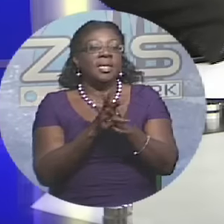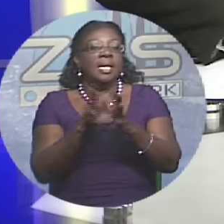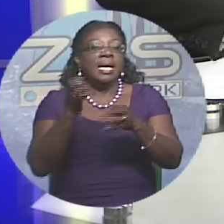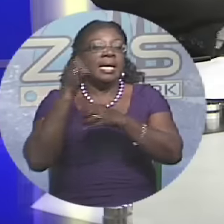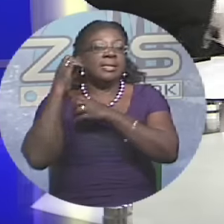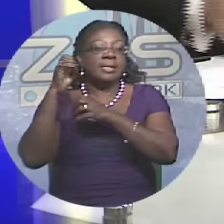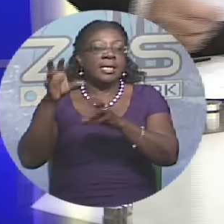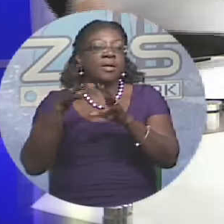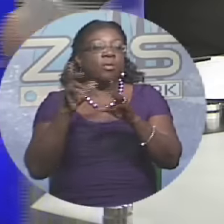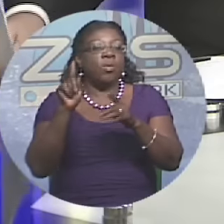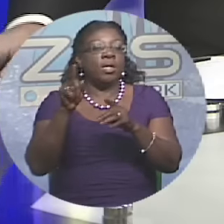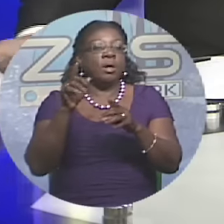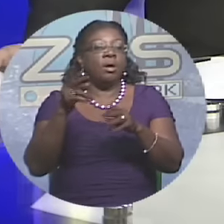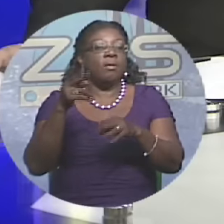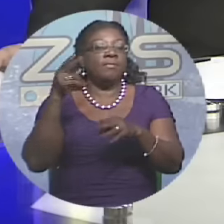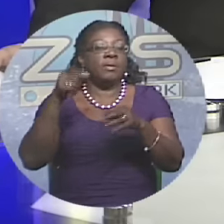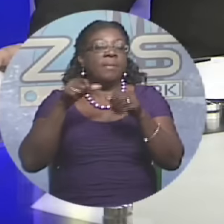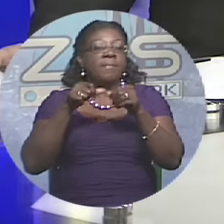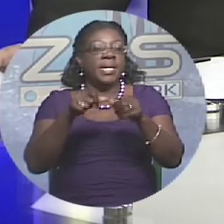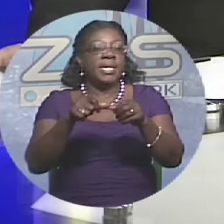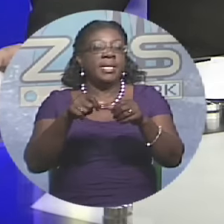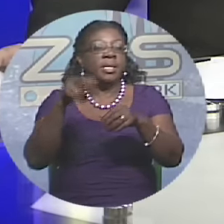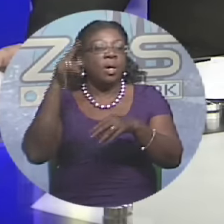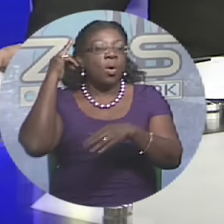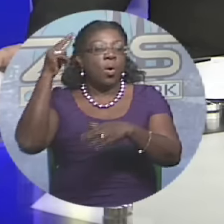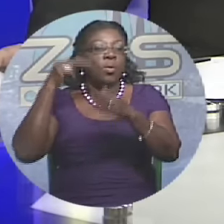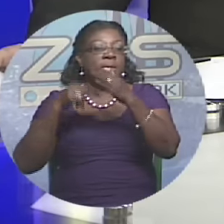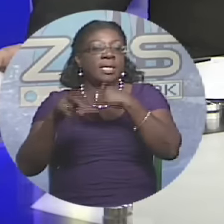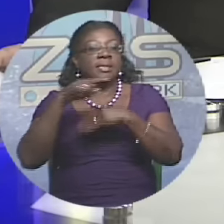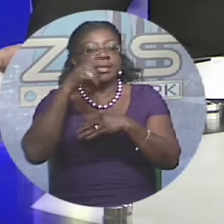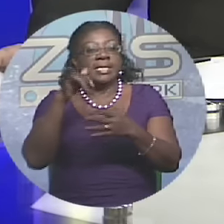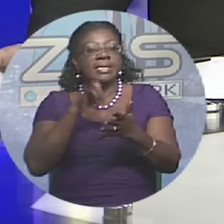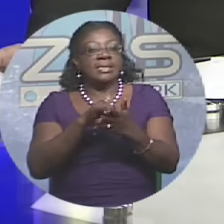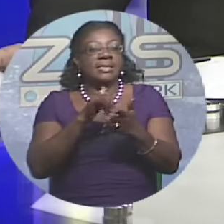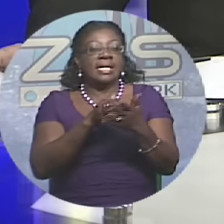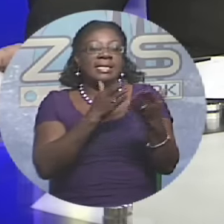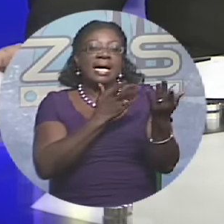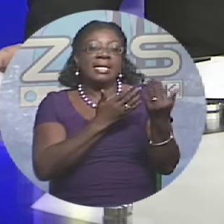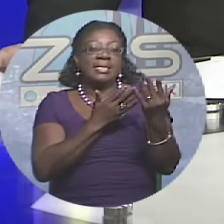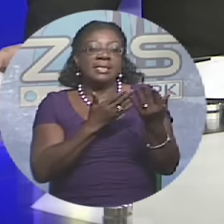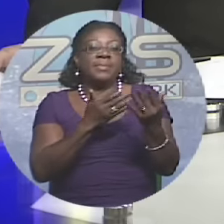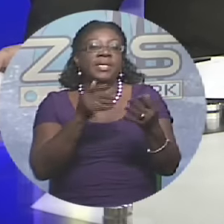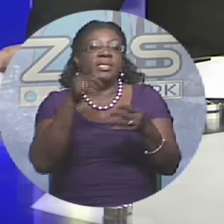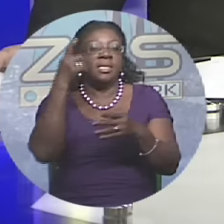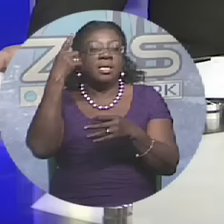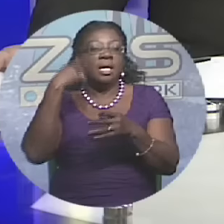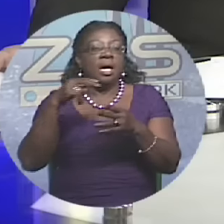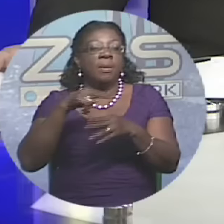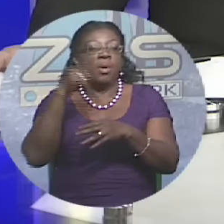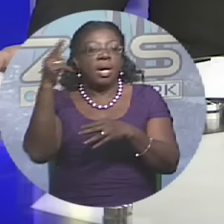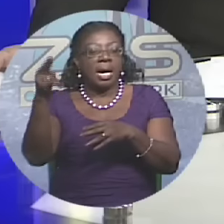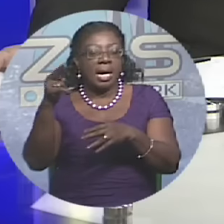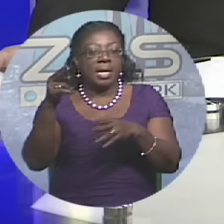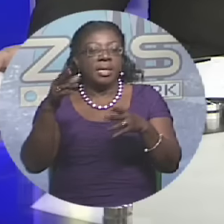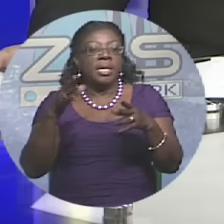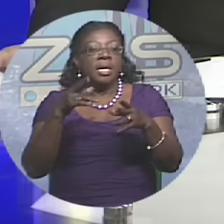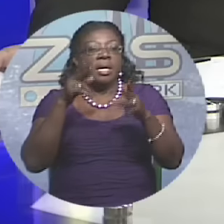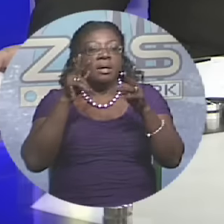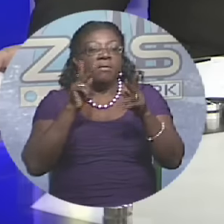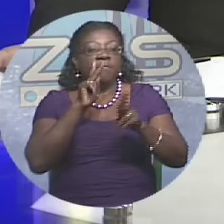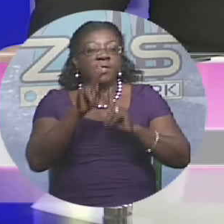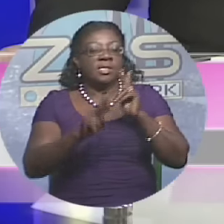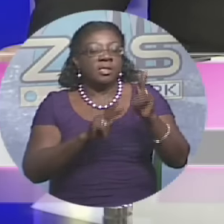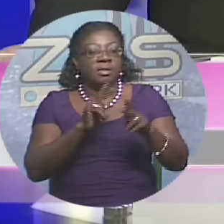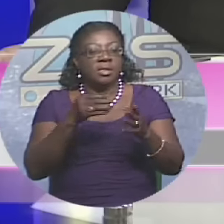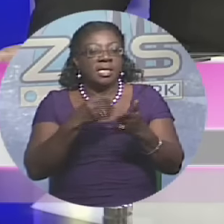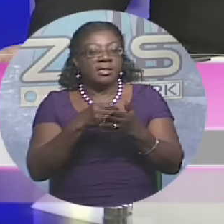Executives of one of the key brands of the Bahamas resort say the anticipation among high-end vacationer still exists for the